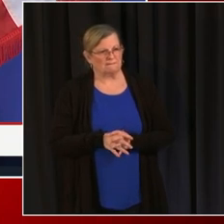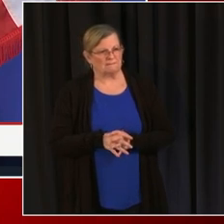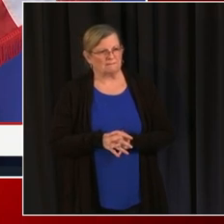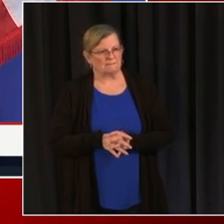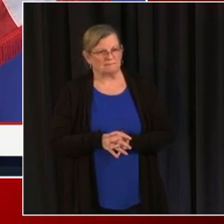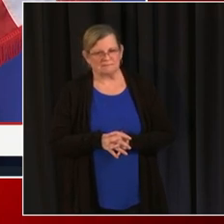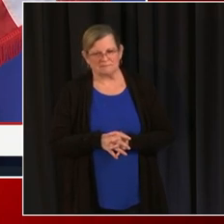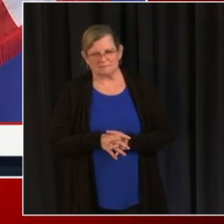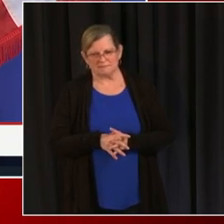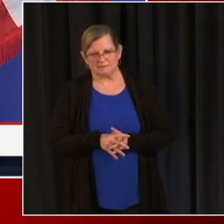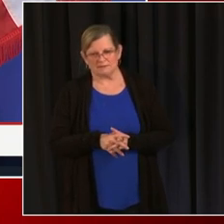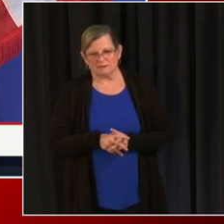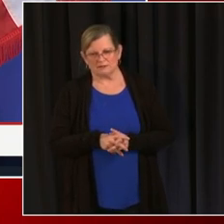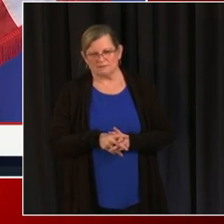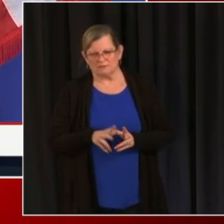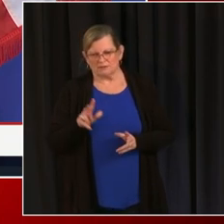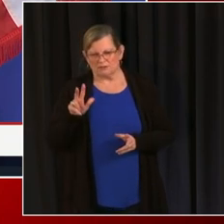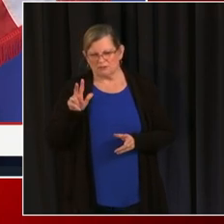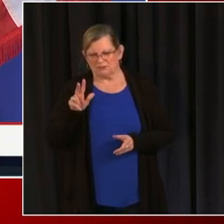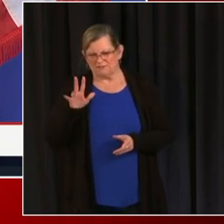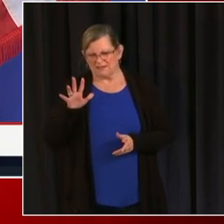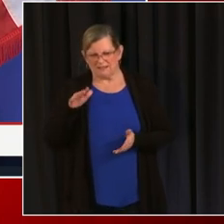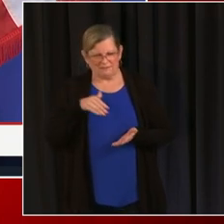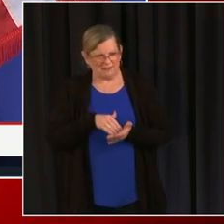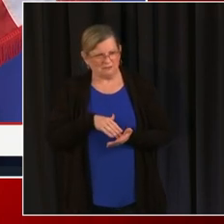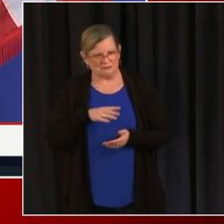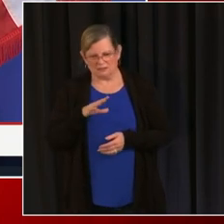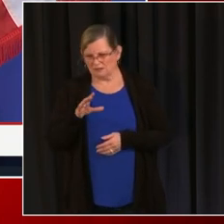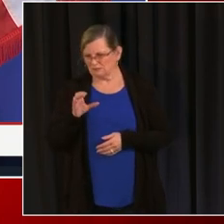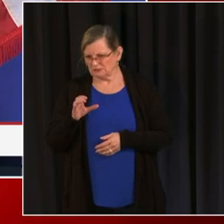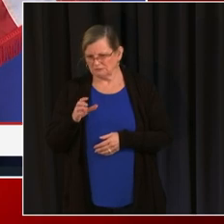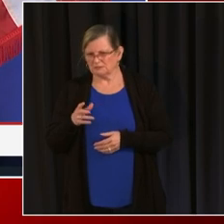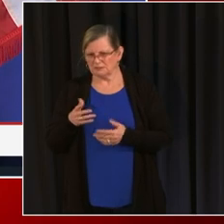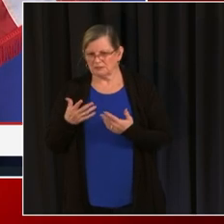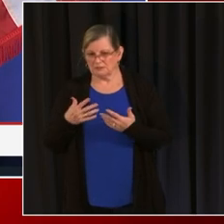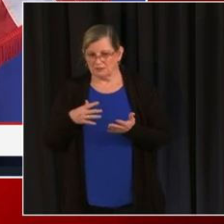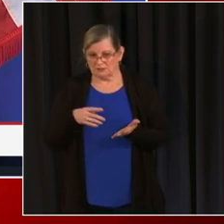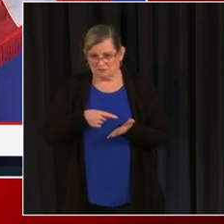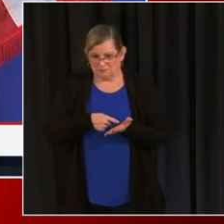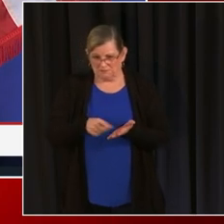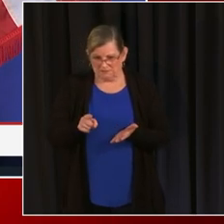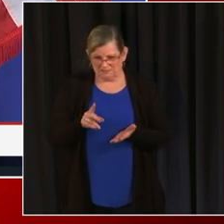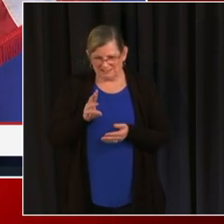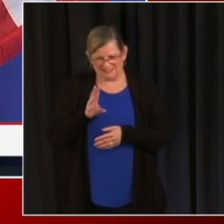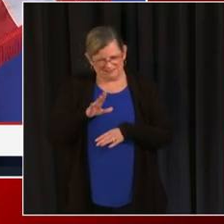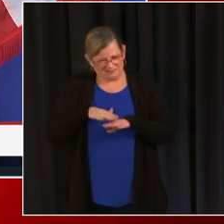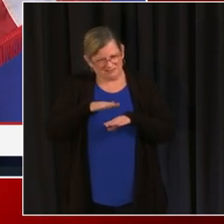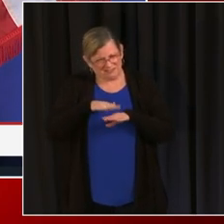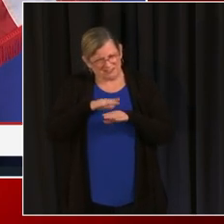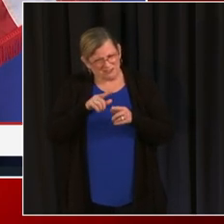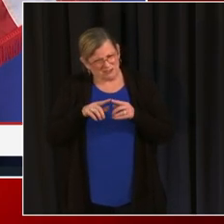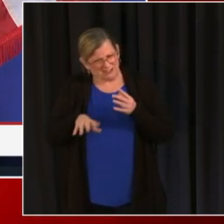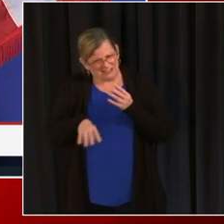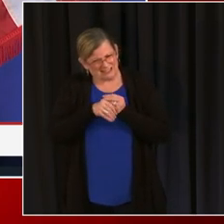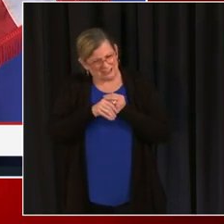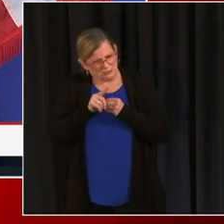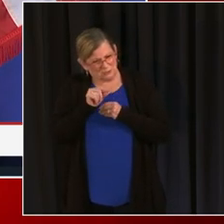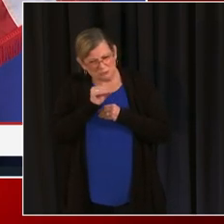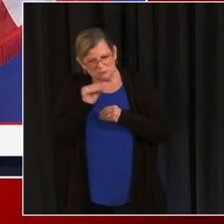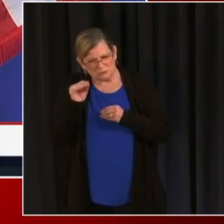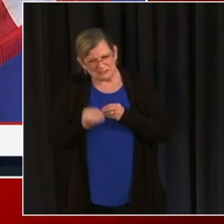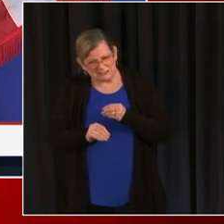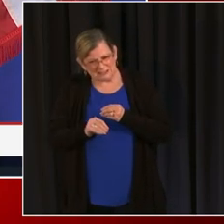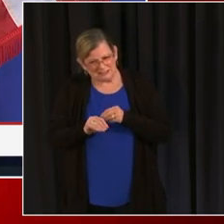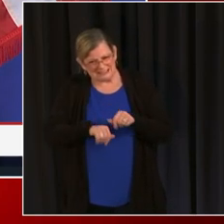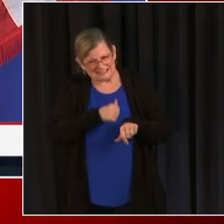vaccines. The 3,500 vaccines for school workers, healthcare workers, the 65 plus, is that in addition to the 20% set